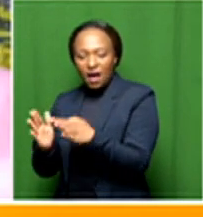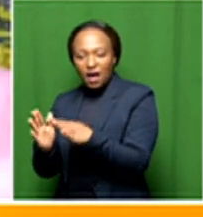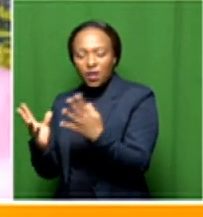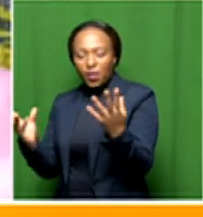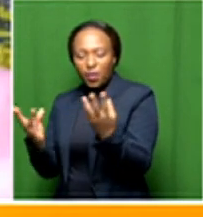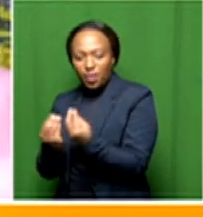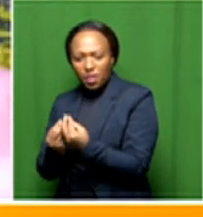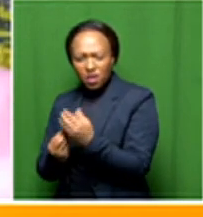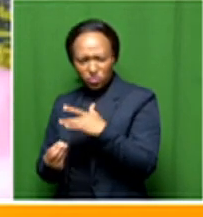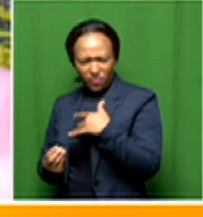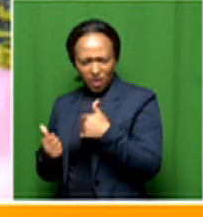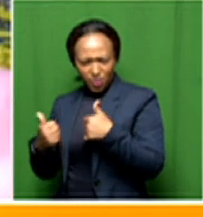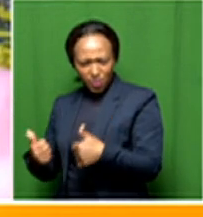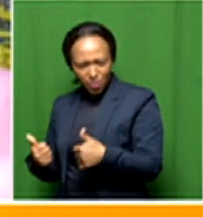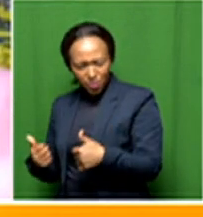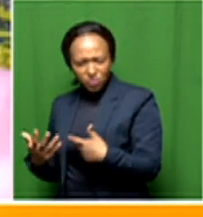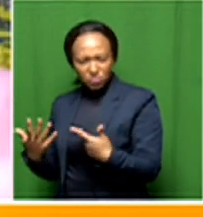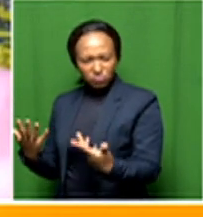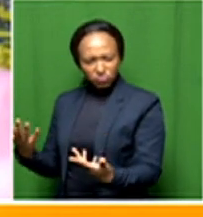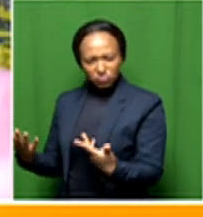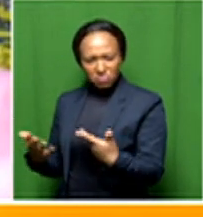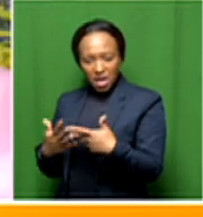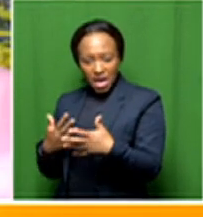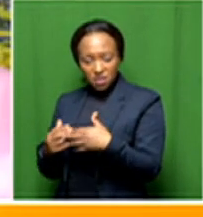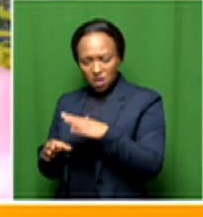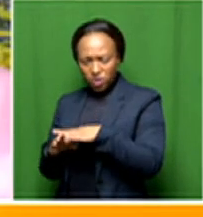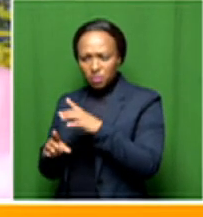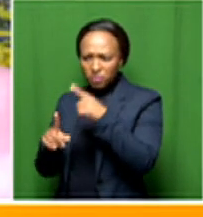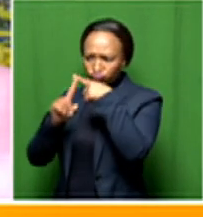Are you feeling good about it? I mean, is there reason to be optimistic?